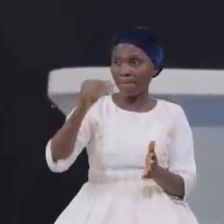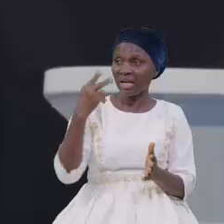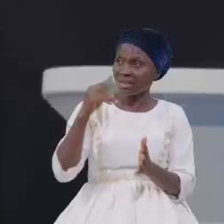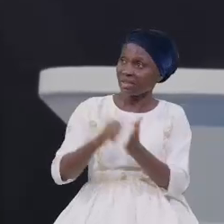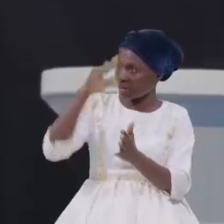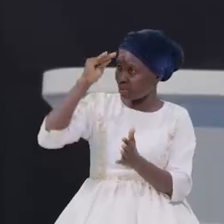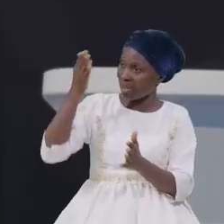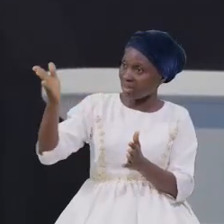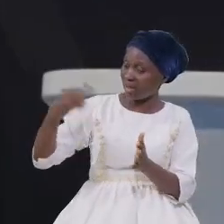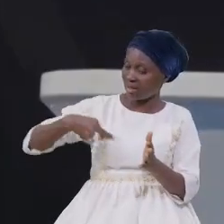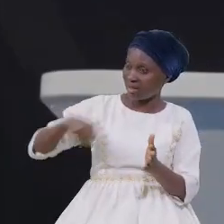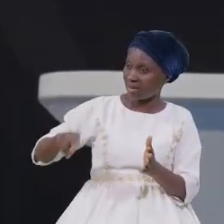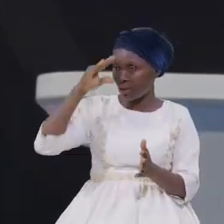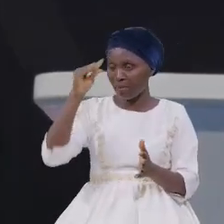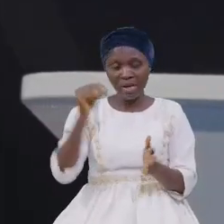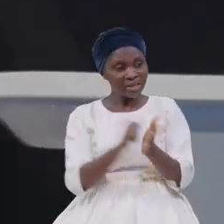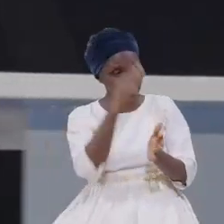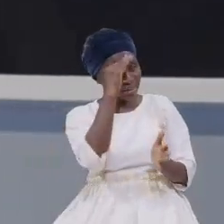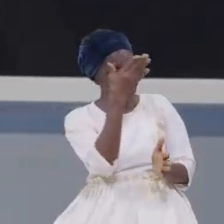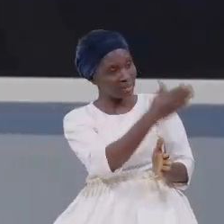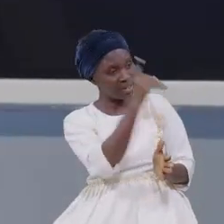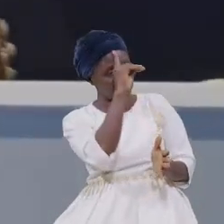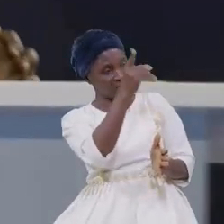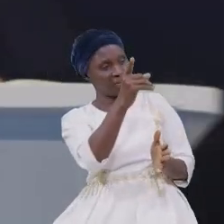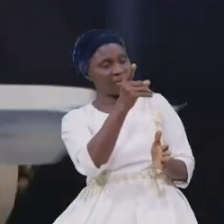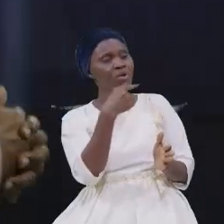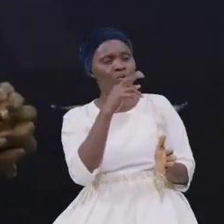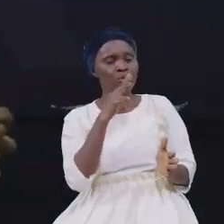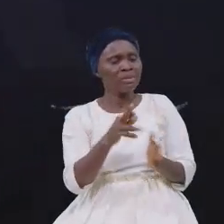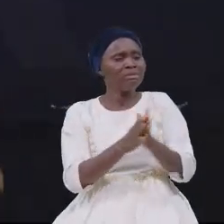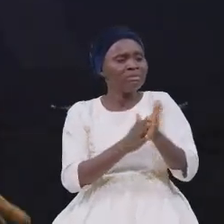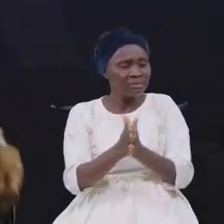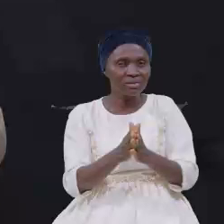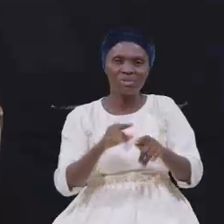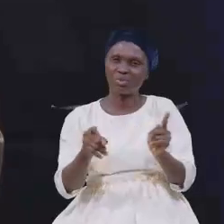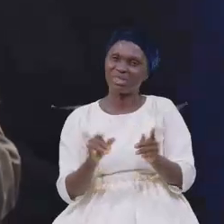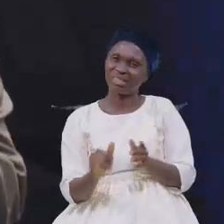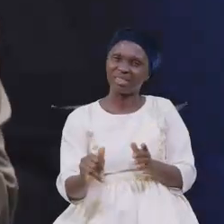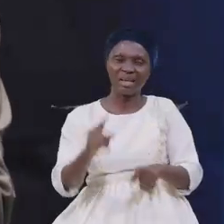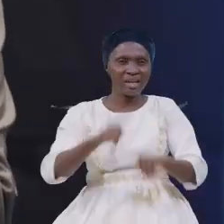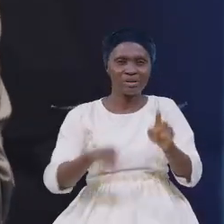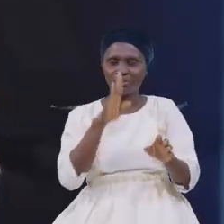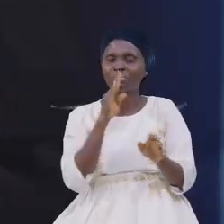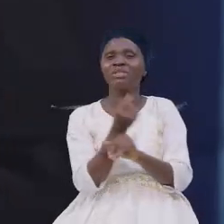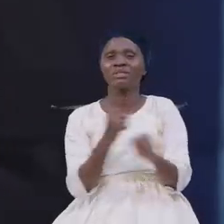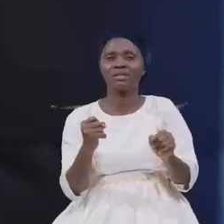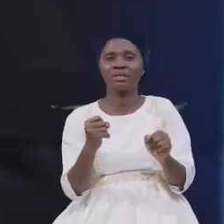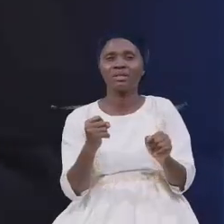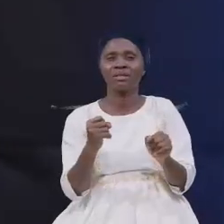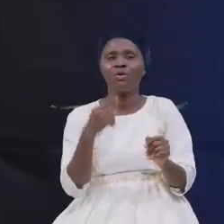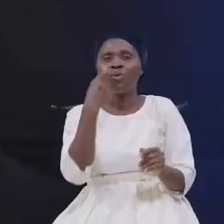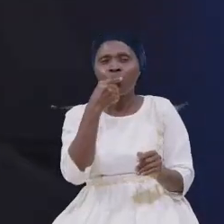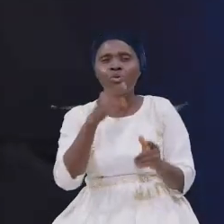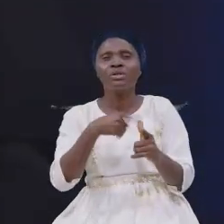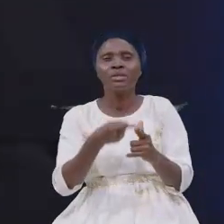man intelligent and eager, yet he could not be saved. Who then can be saved?